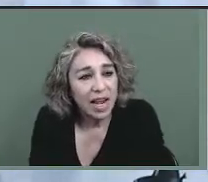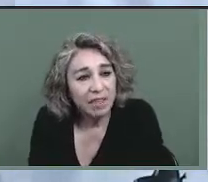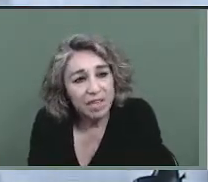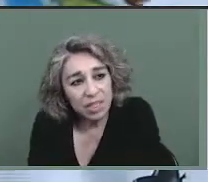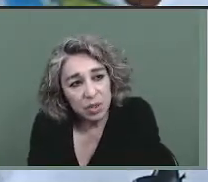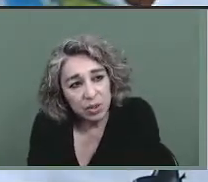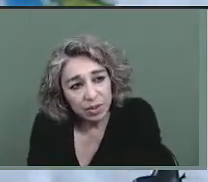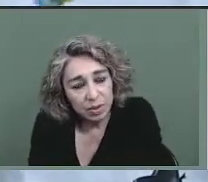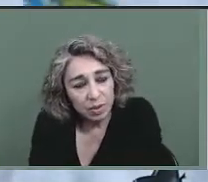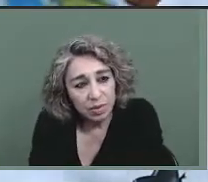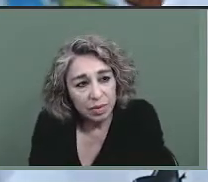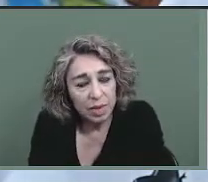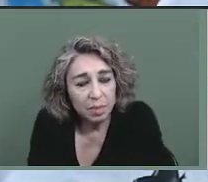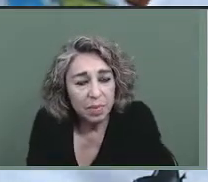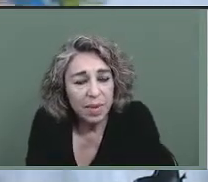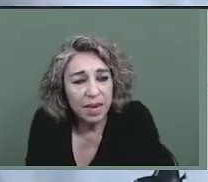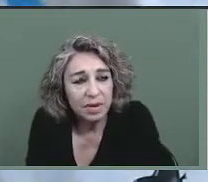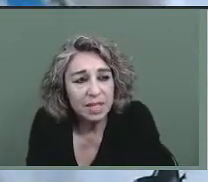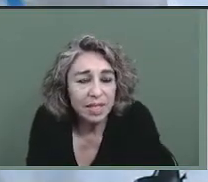that every school,